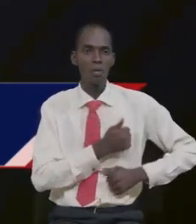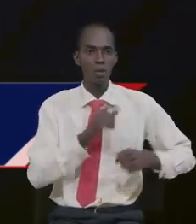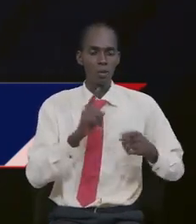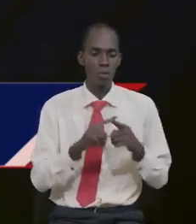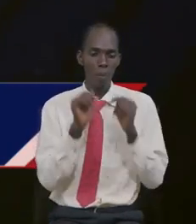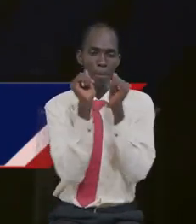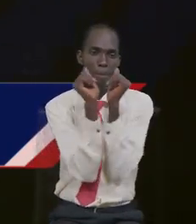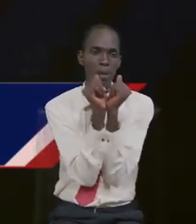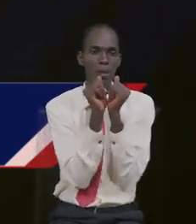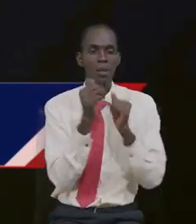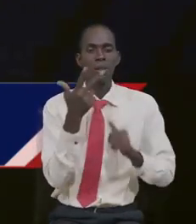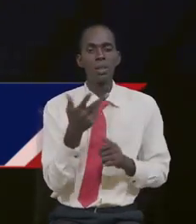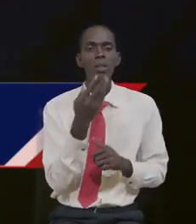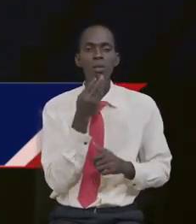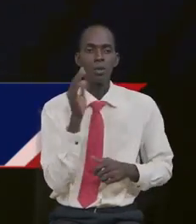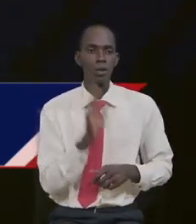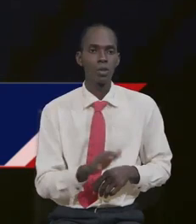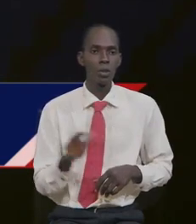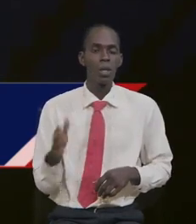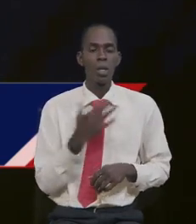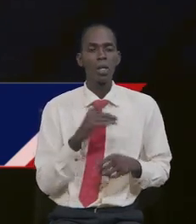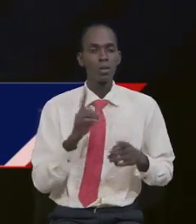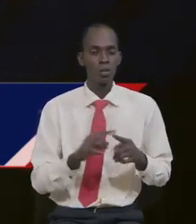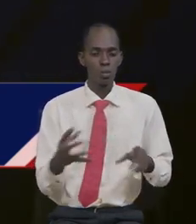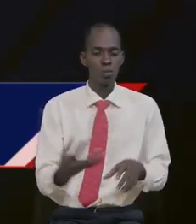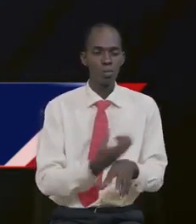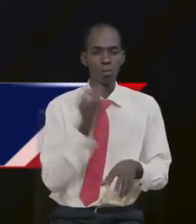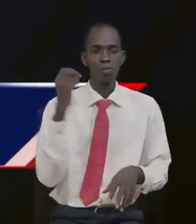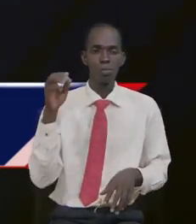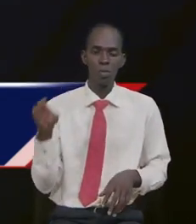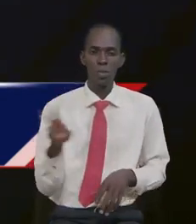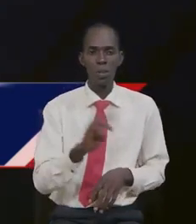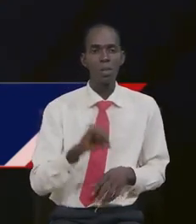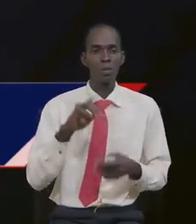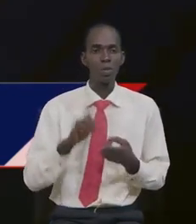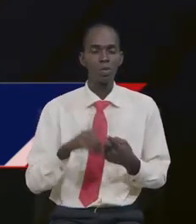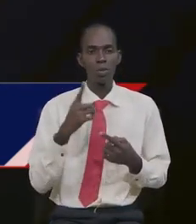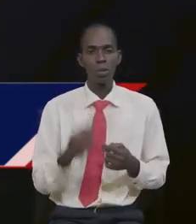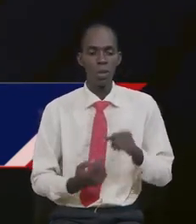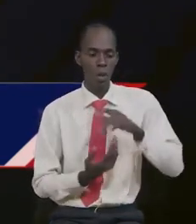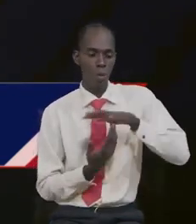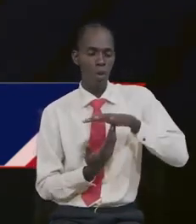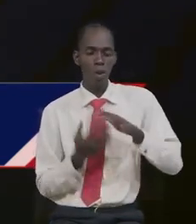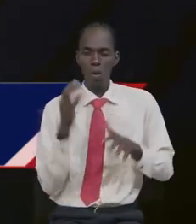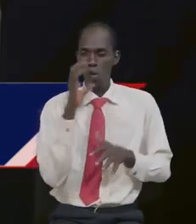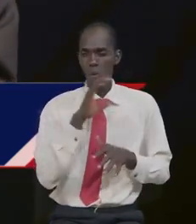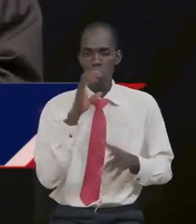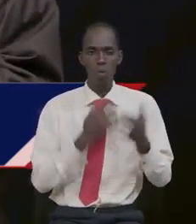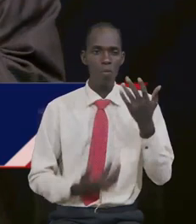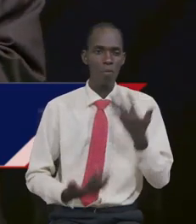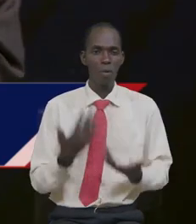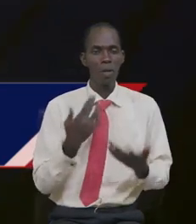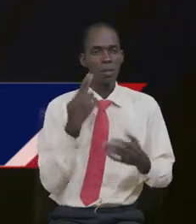Shadrach, Meshach, and Abednego, and to cast them into the burning fiery furnace. Look at